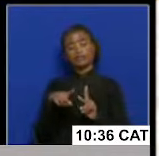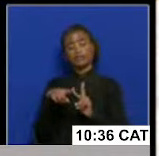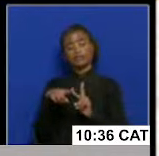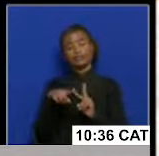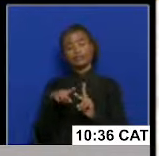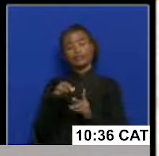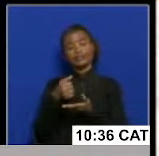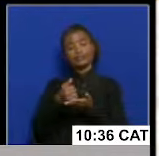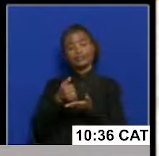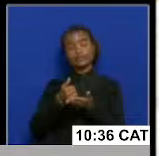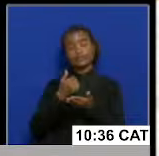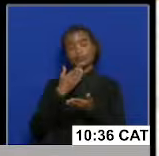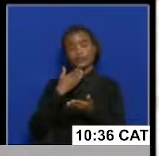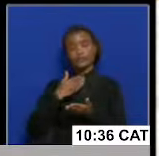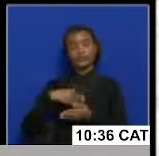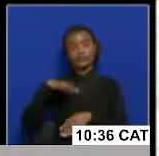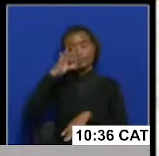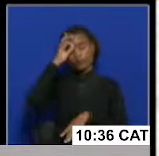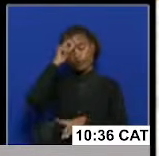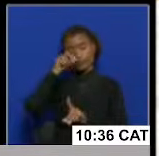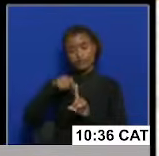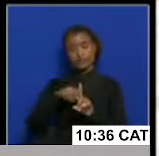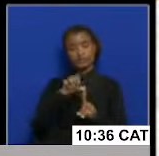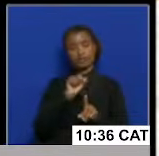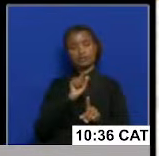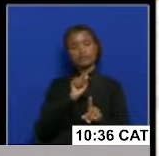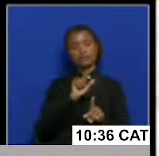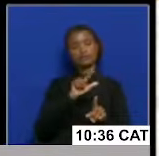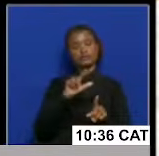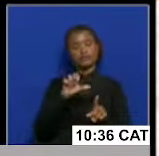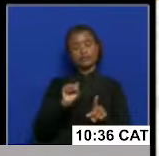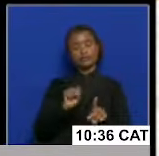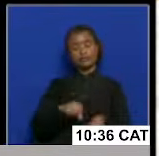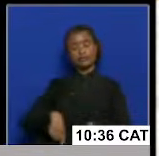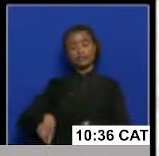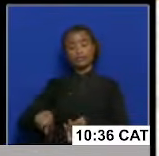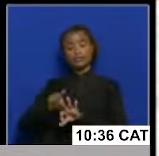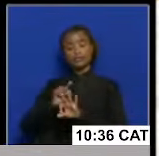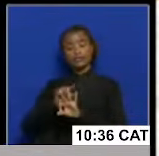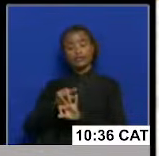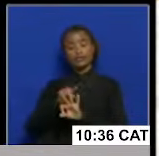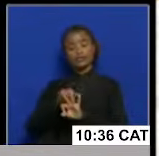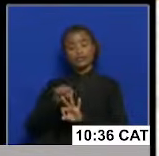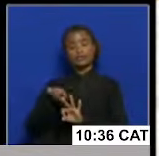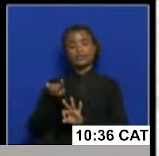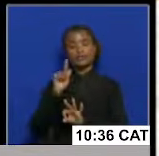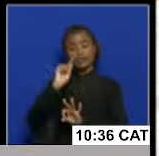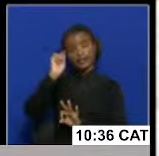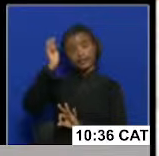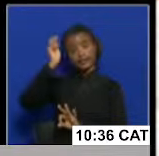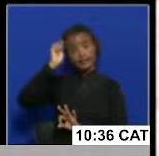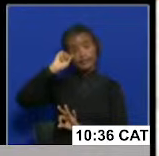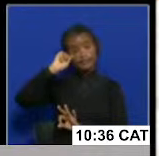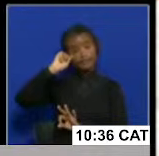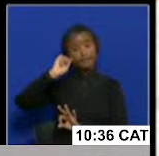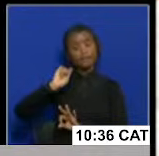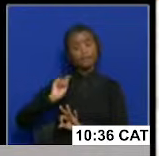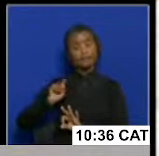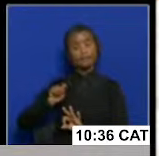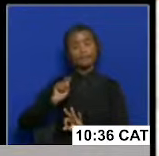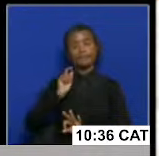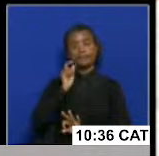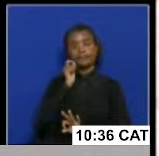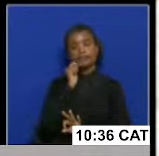The man with a cap on, it's the civilian guy, Mr. Andy van der